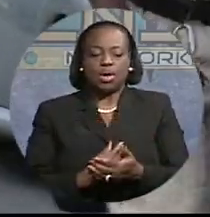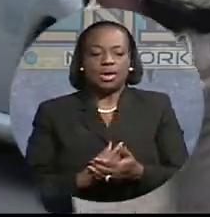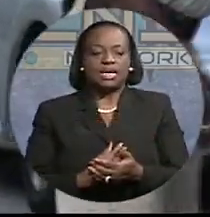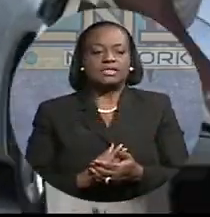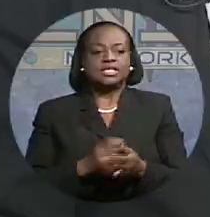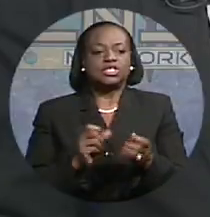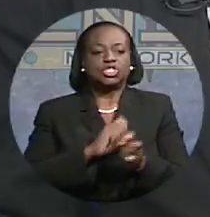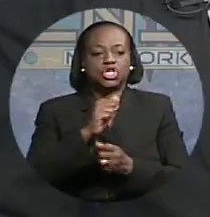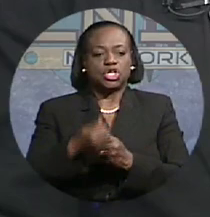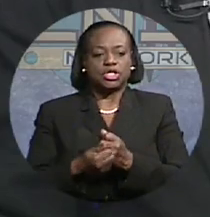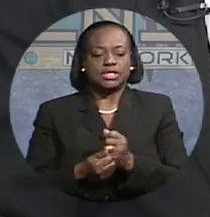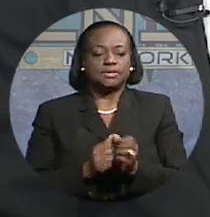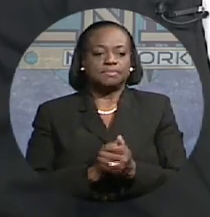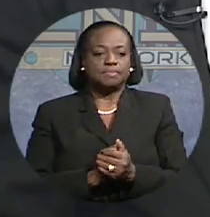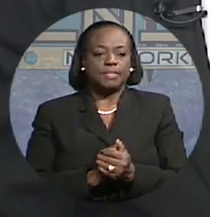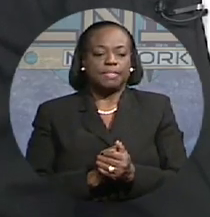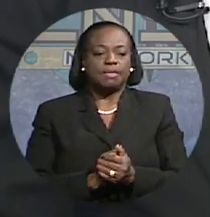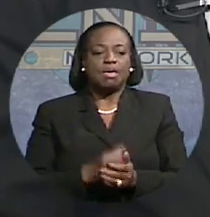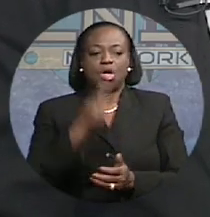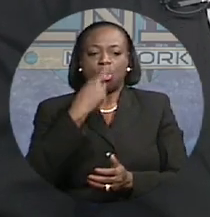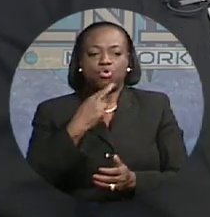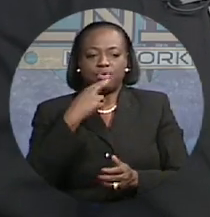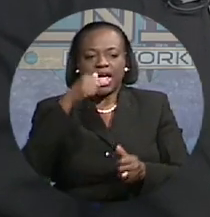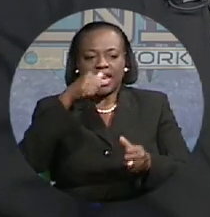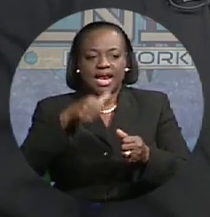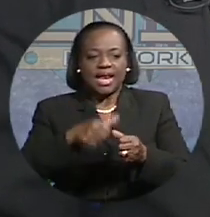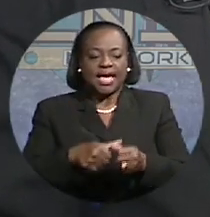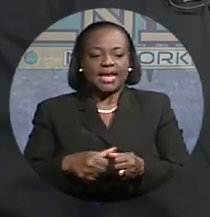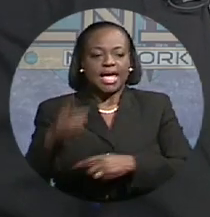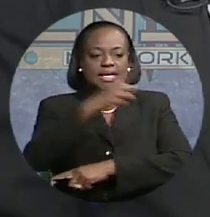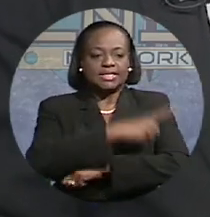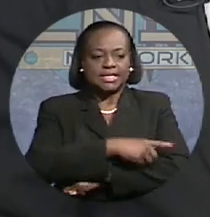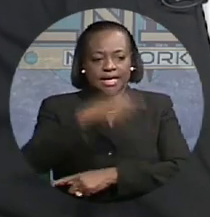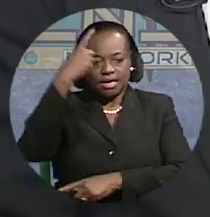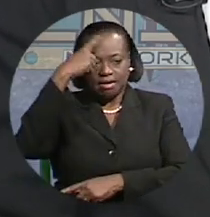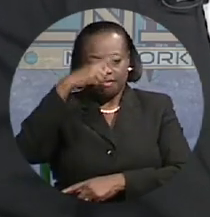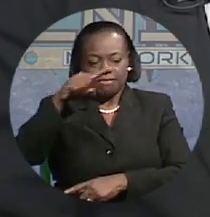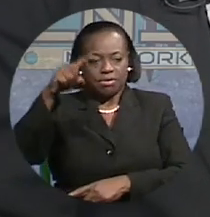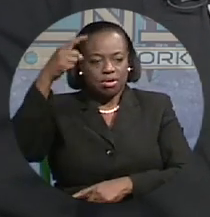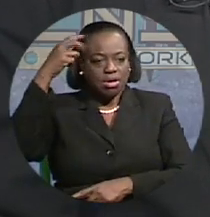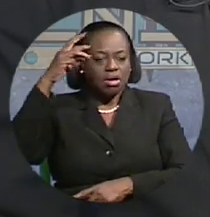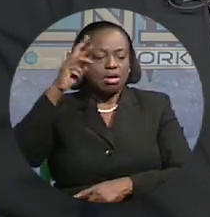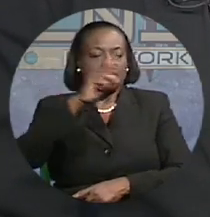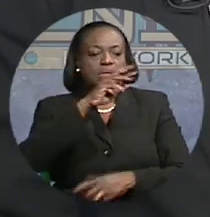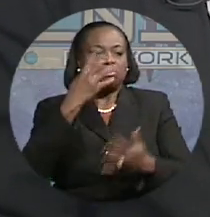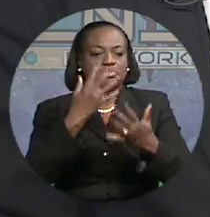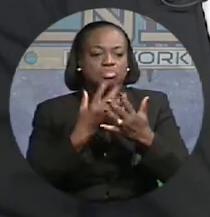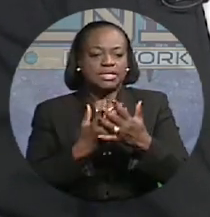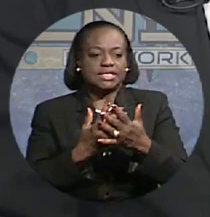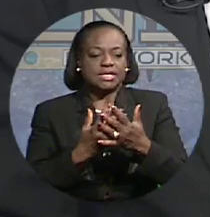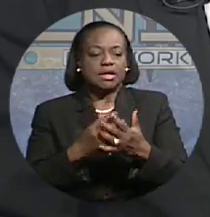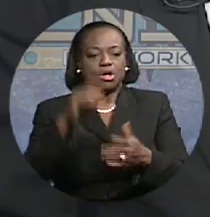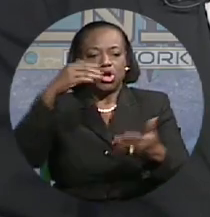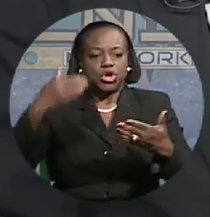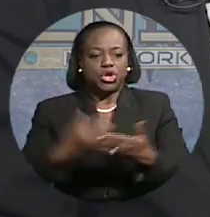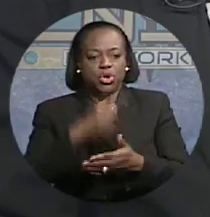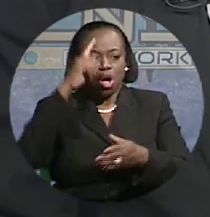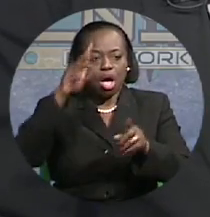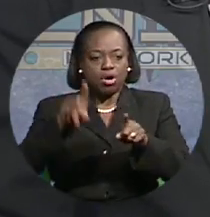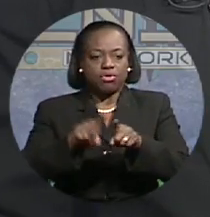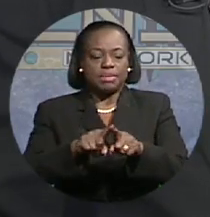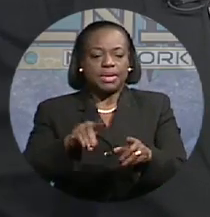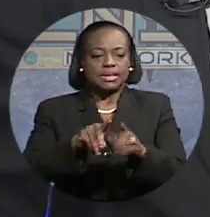has been adjourned. A red letter day for Her Majesty's prison as a new agreement between the Bahamas and Canada makes way for